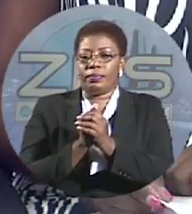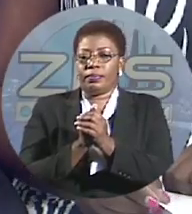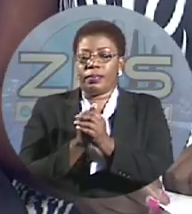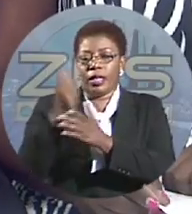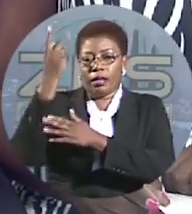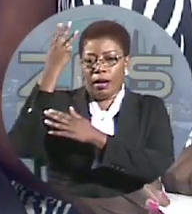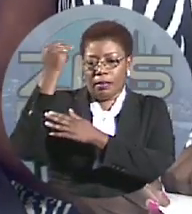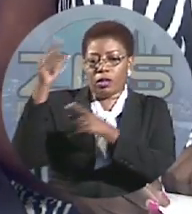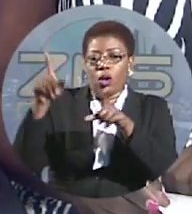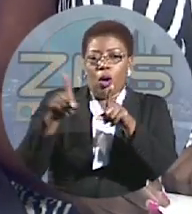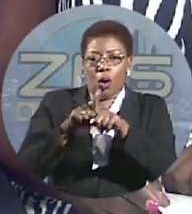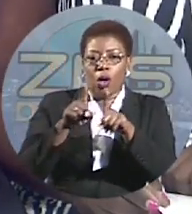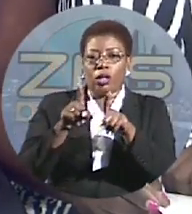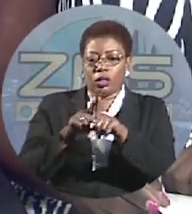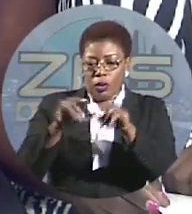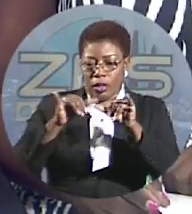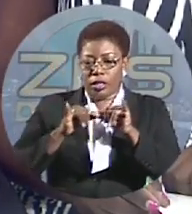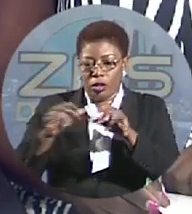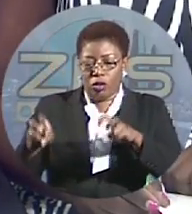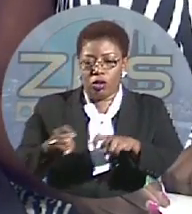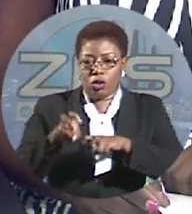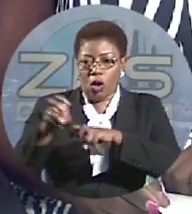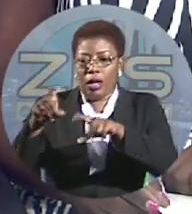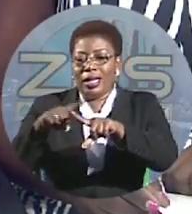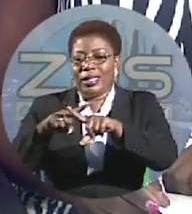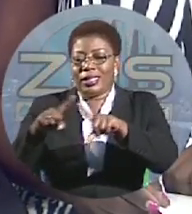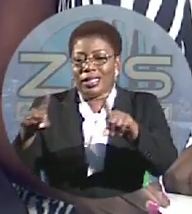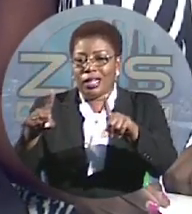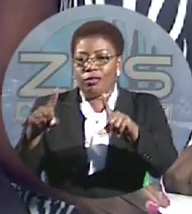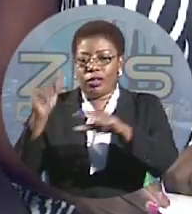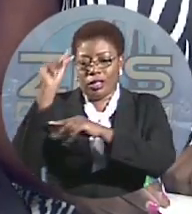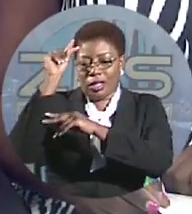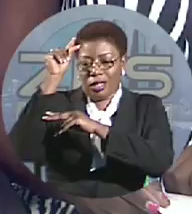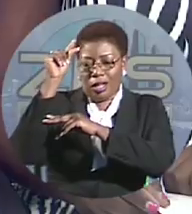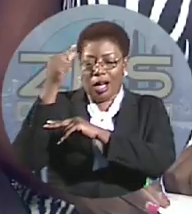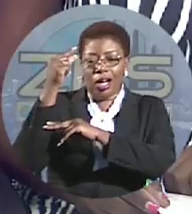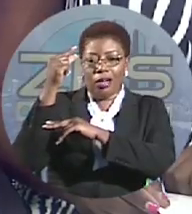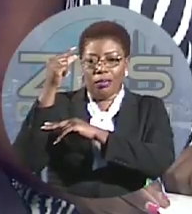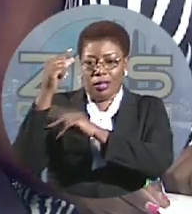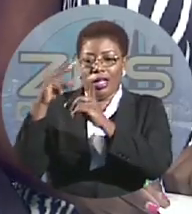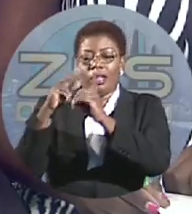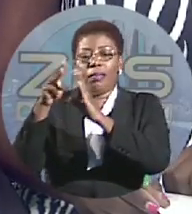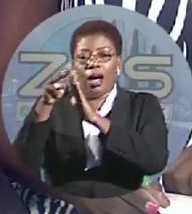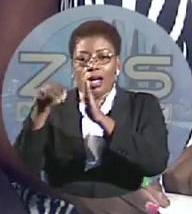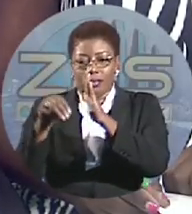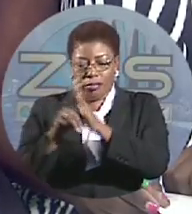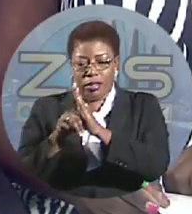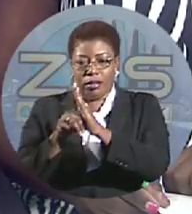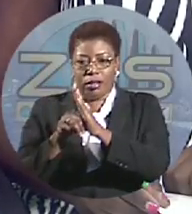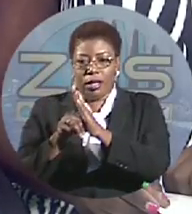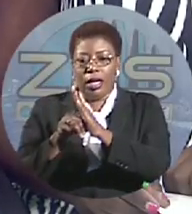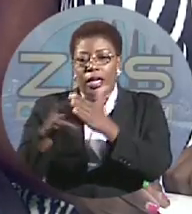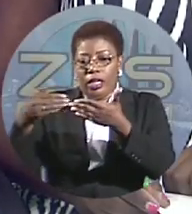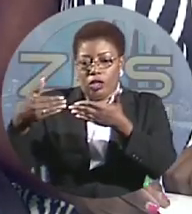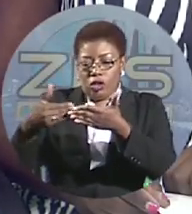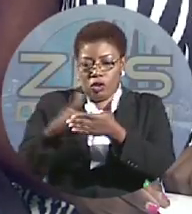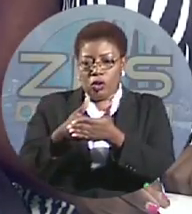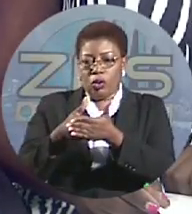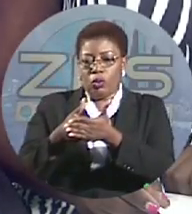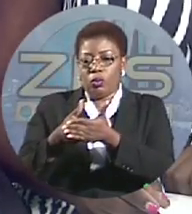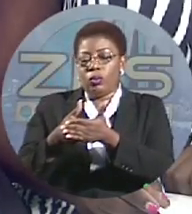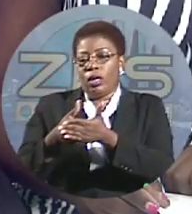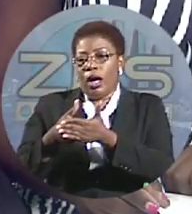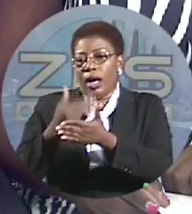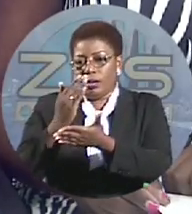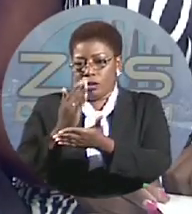Well, the Prime Minister is also continuing his tour of various government agencies which fall under his office. His latest stop was the Department of